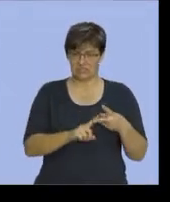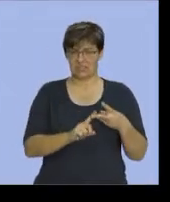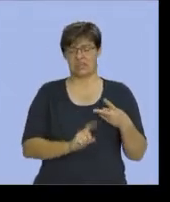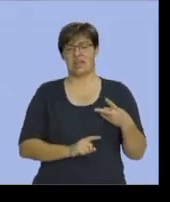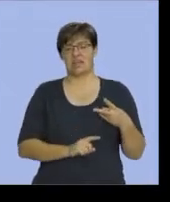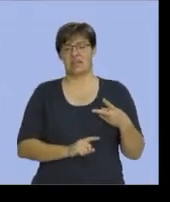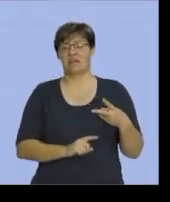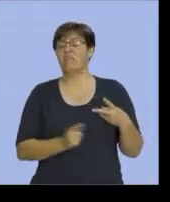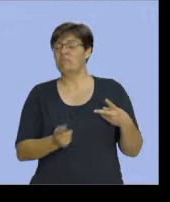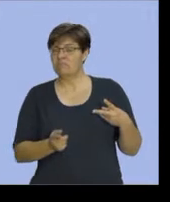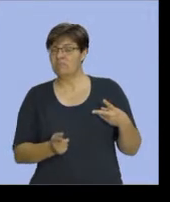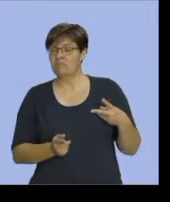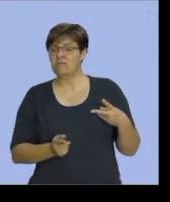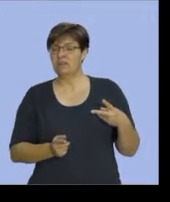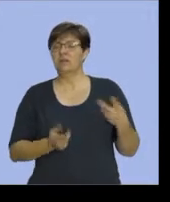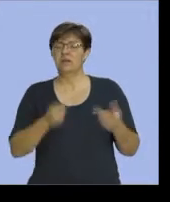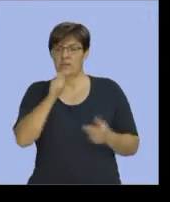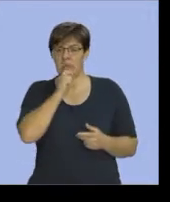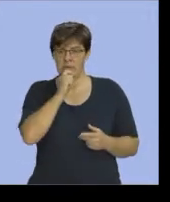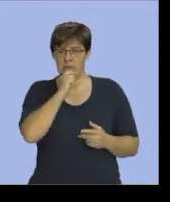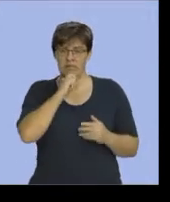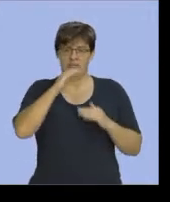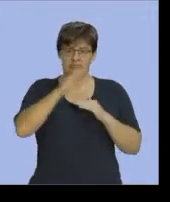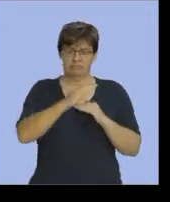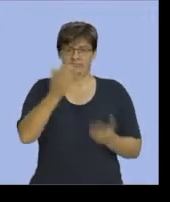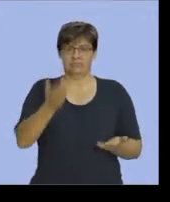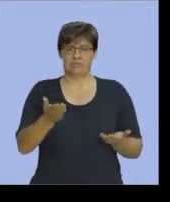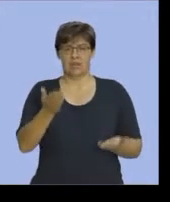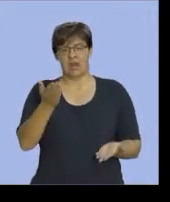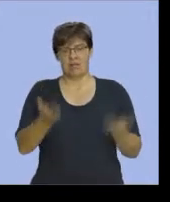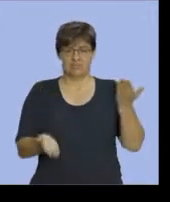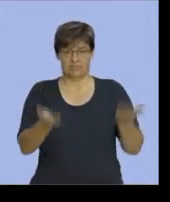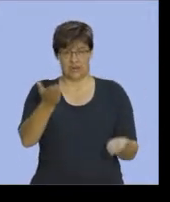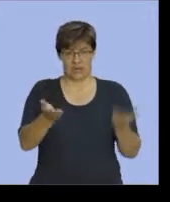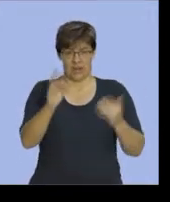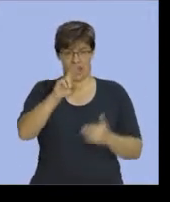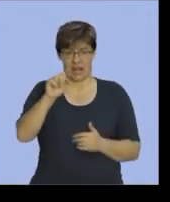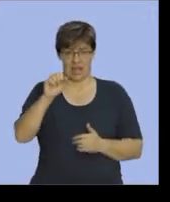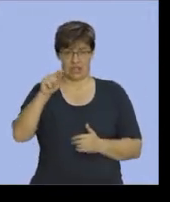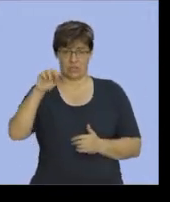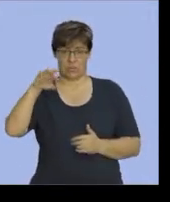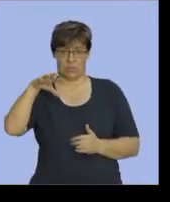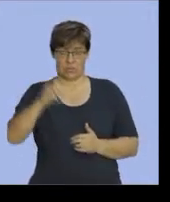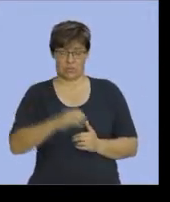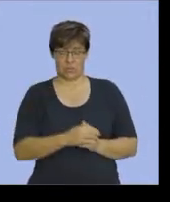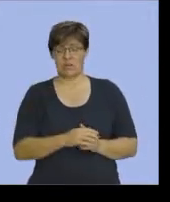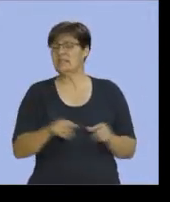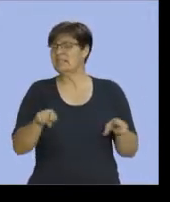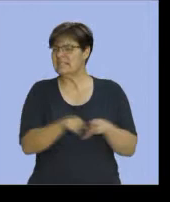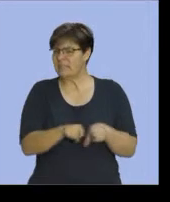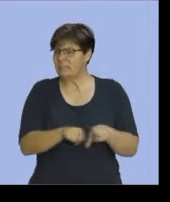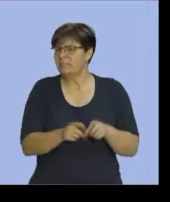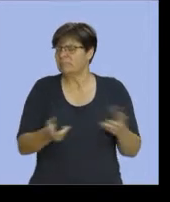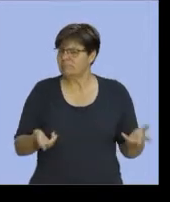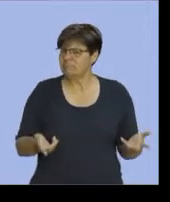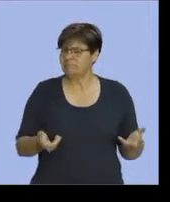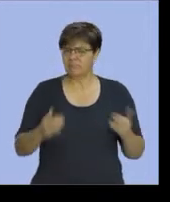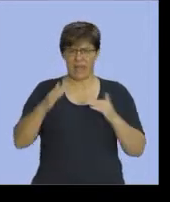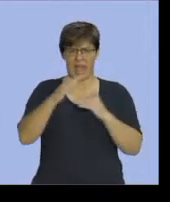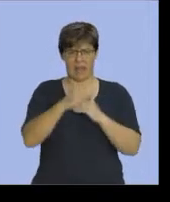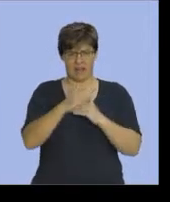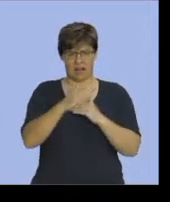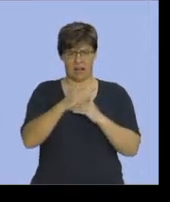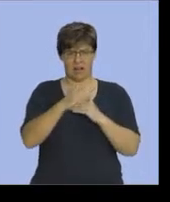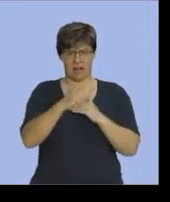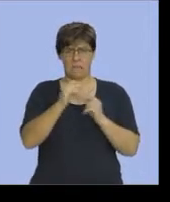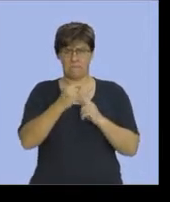one that had to do with using ratios. Also, how to find an angle given two